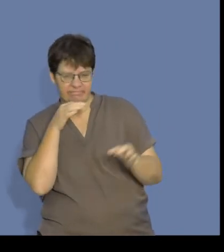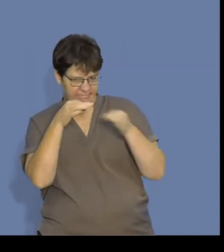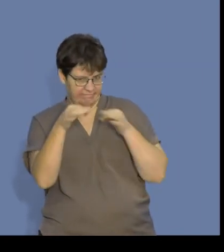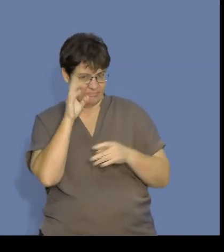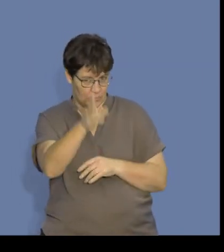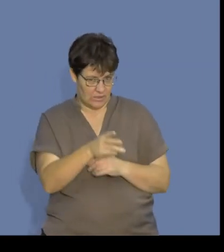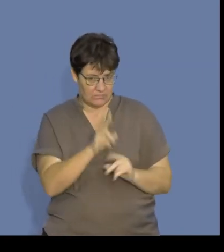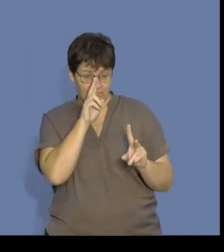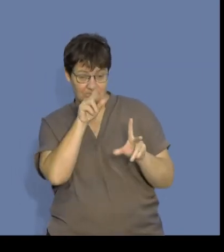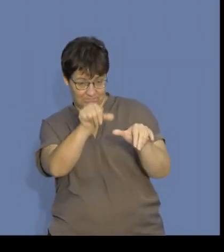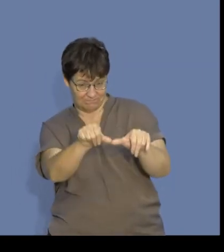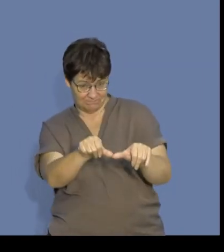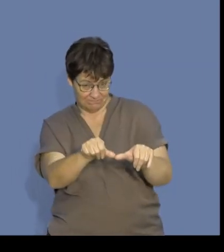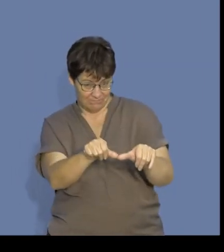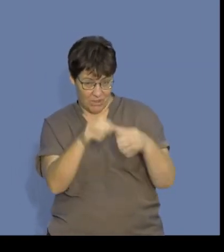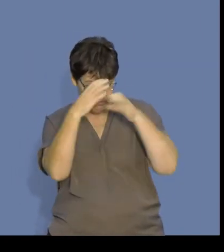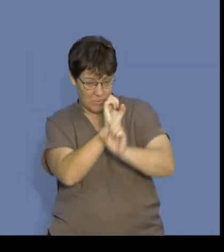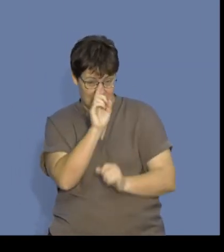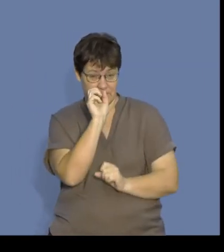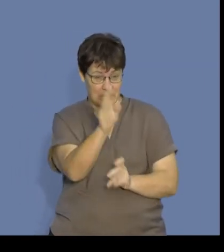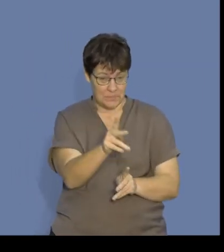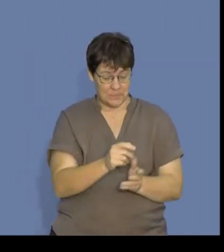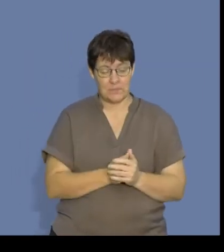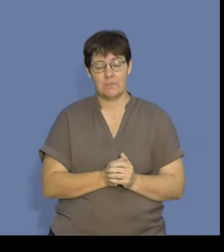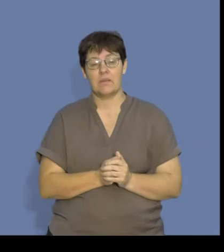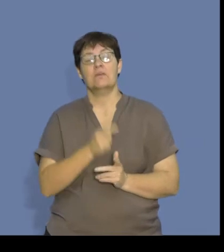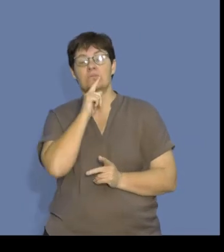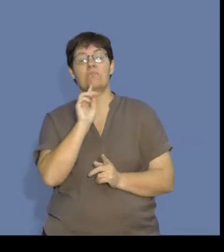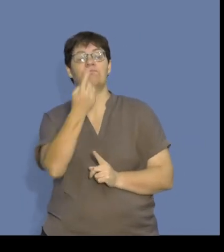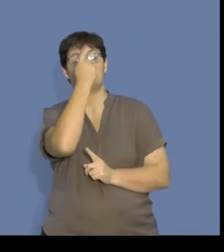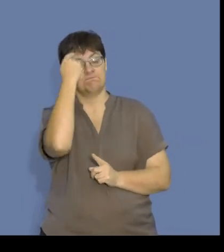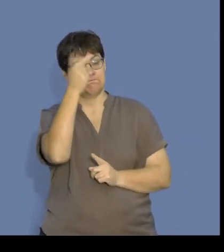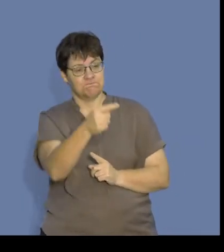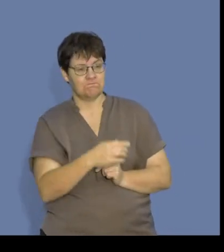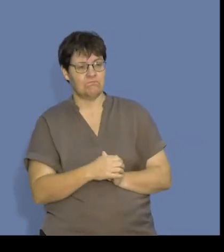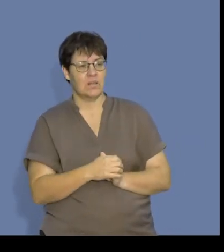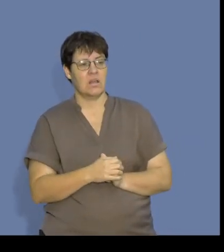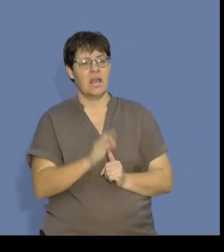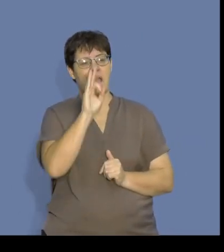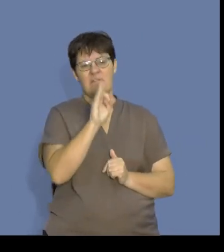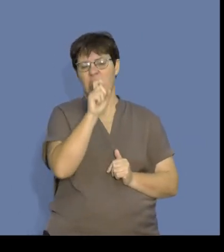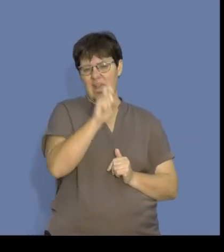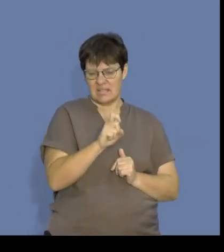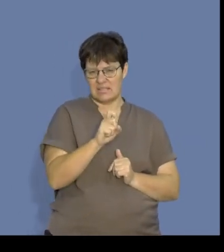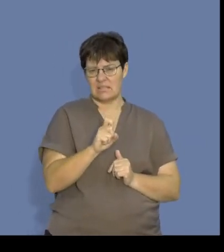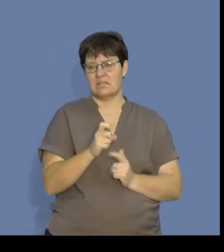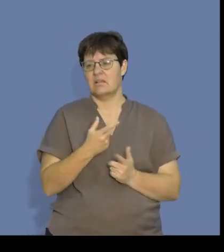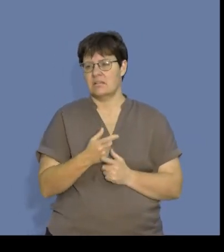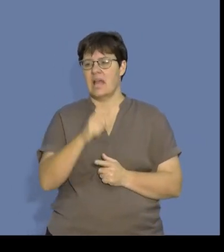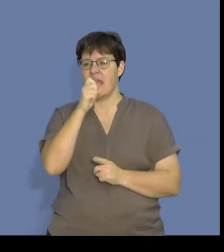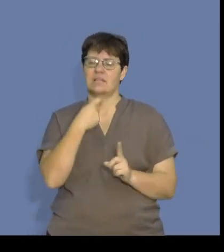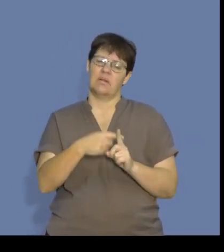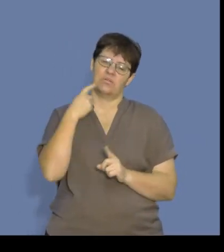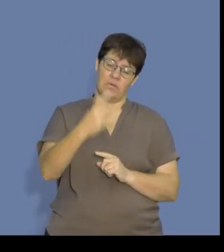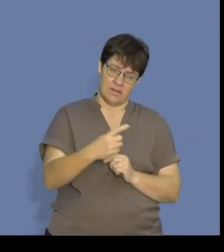so please just pay attention to that. Now consider firstly the equation f of x is equals to x